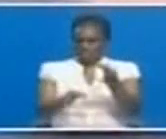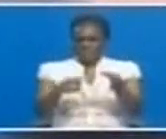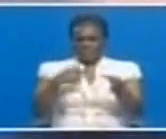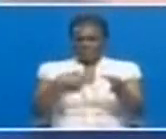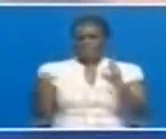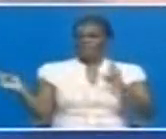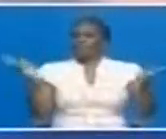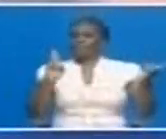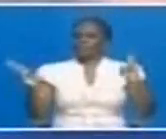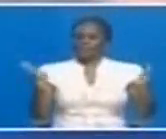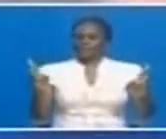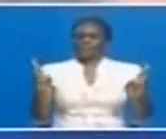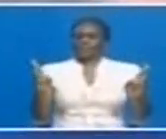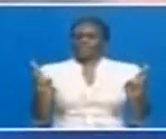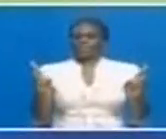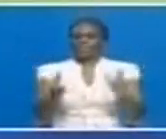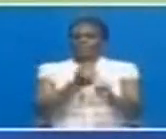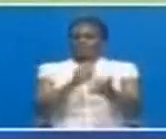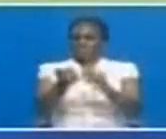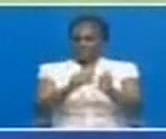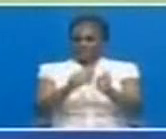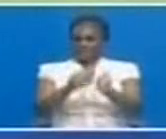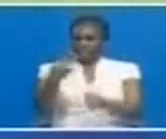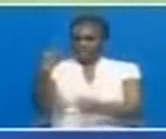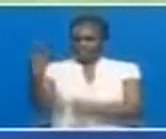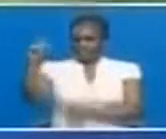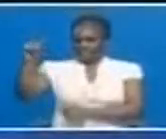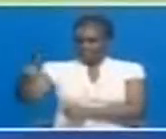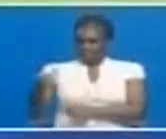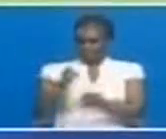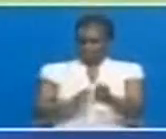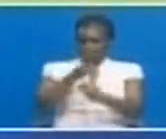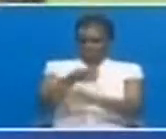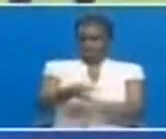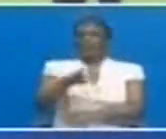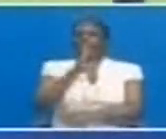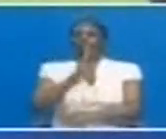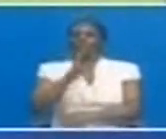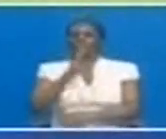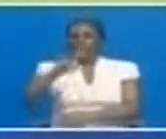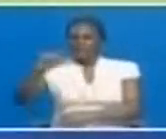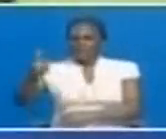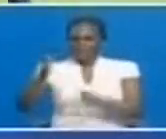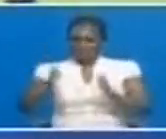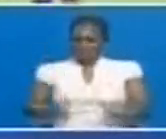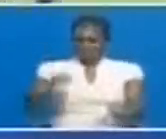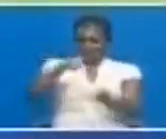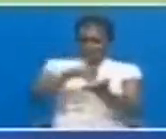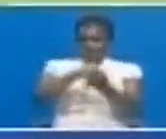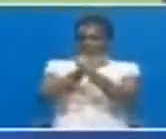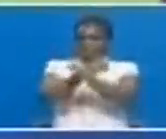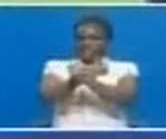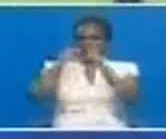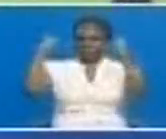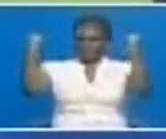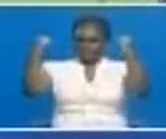really preparing for the World Championship over there. The 3,000-meter Steeplechase men's race will see a star-studded field comprising of defending champion